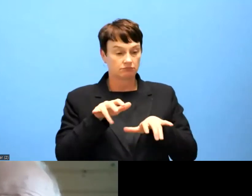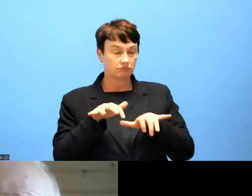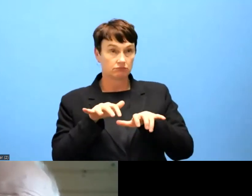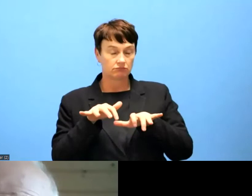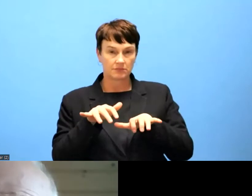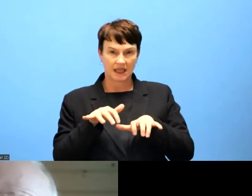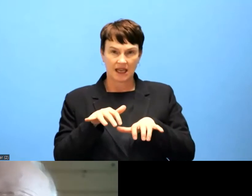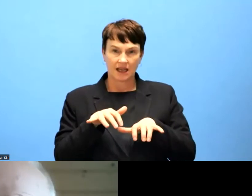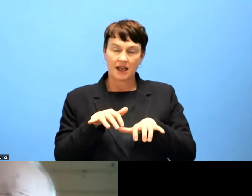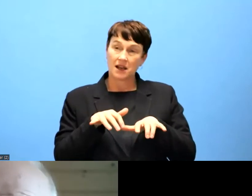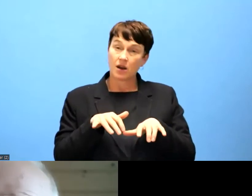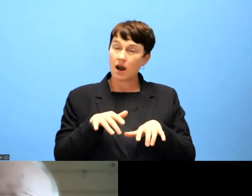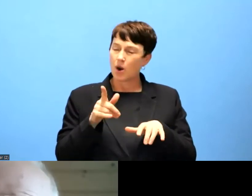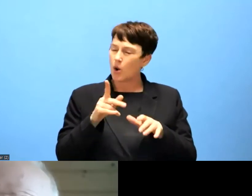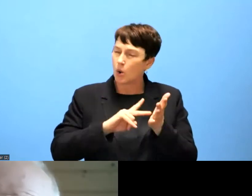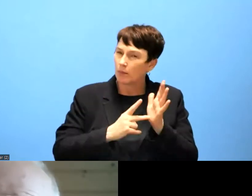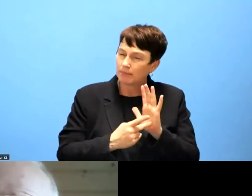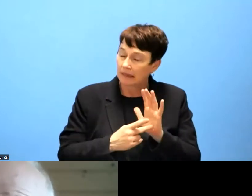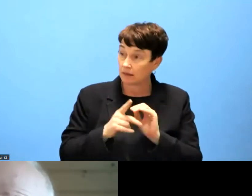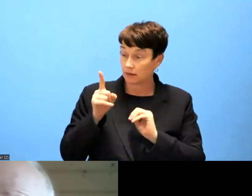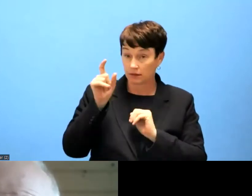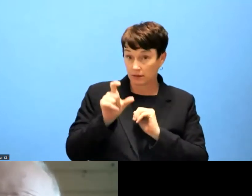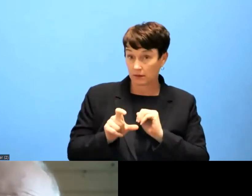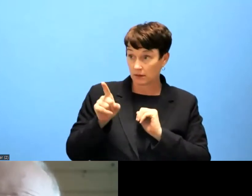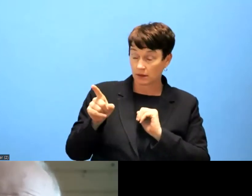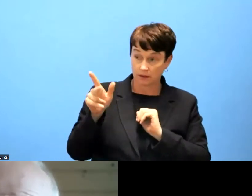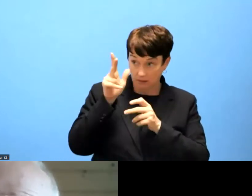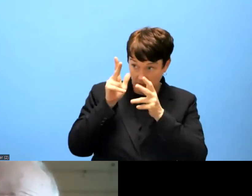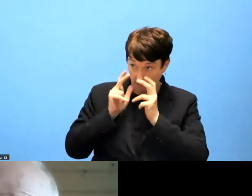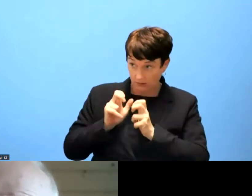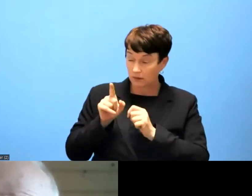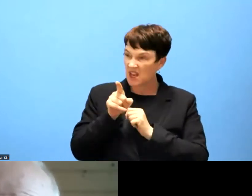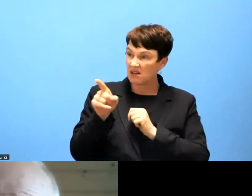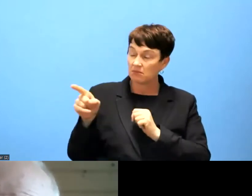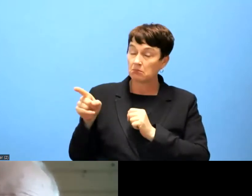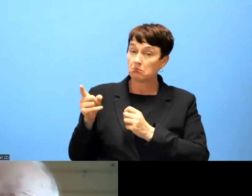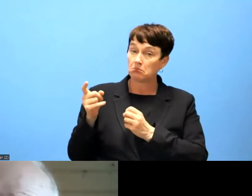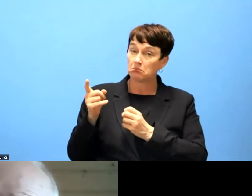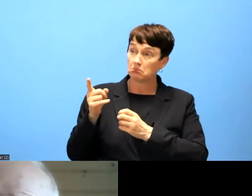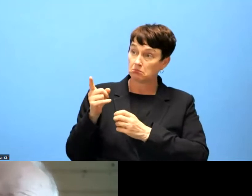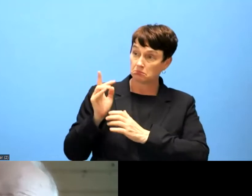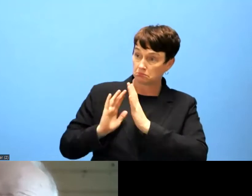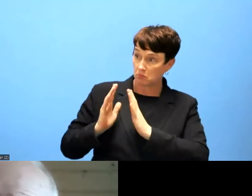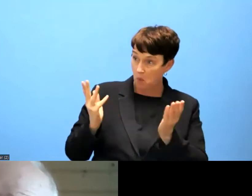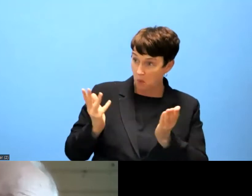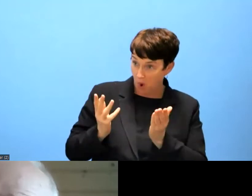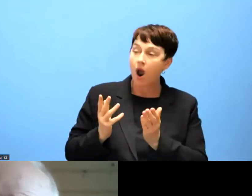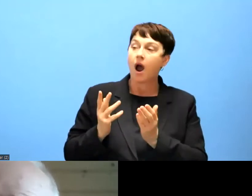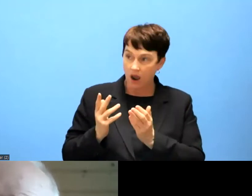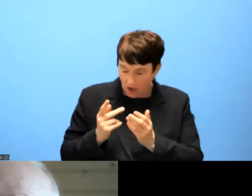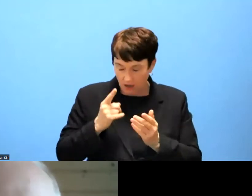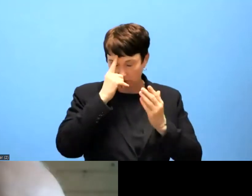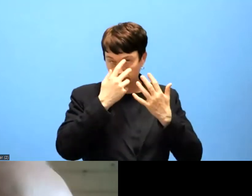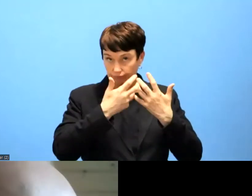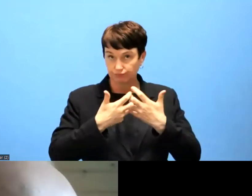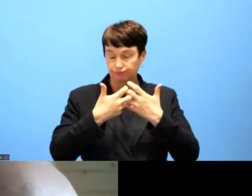users, and thereby they need to kind of align their views on how to interpret the standard. That's an interesting thought, which